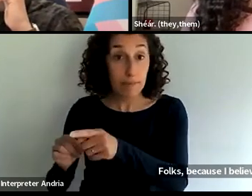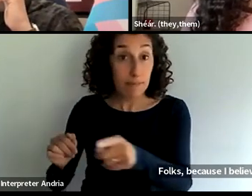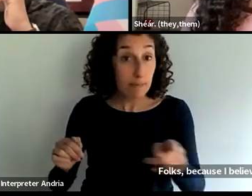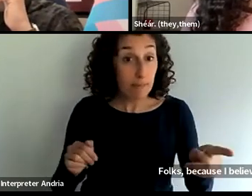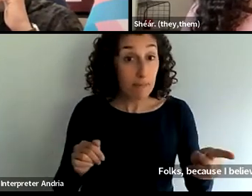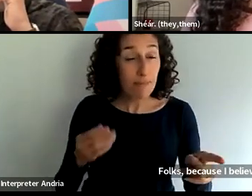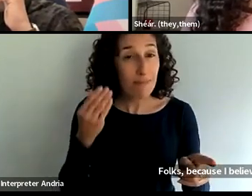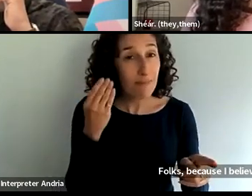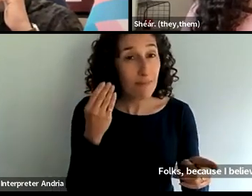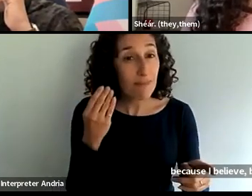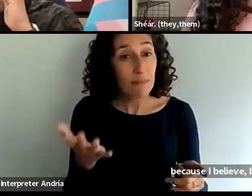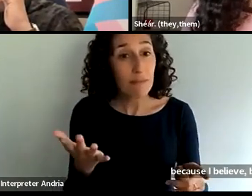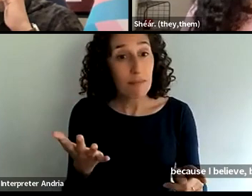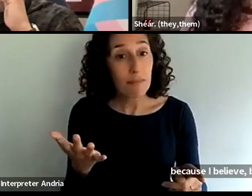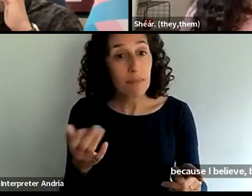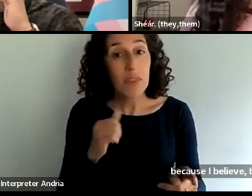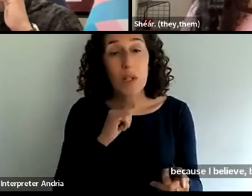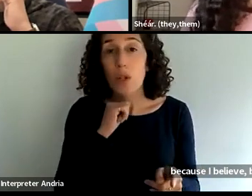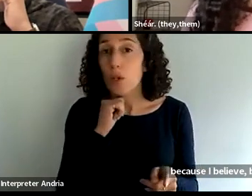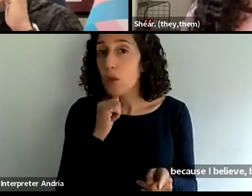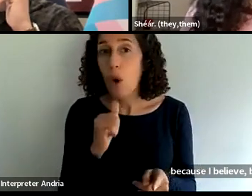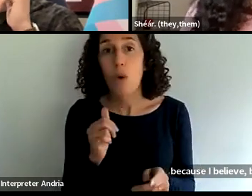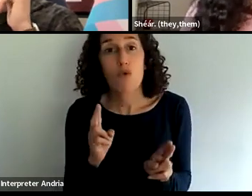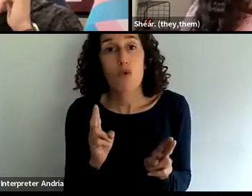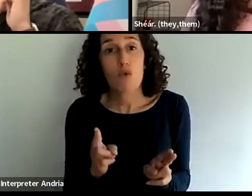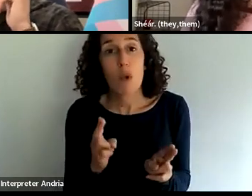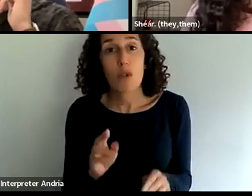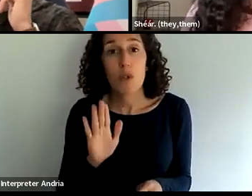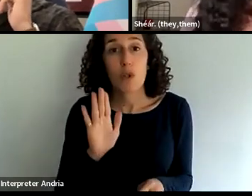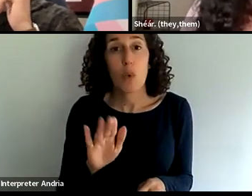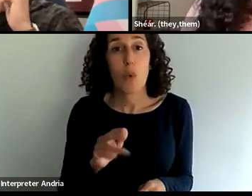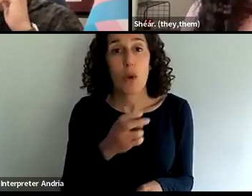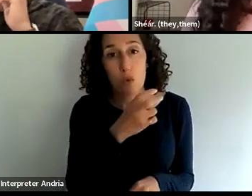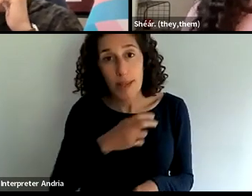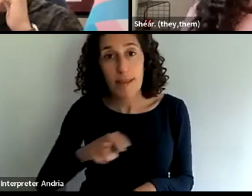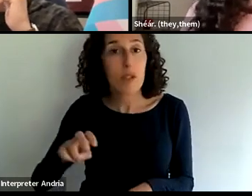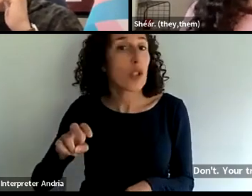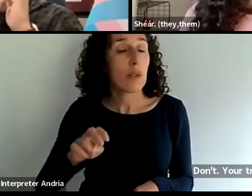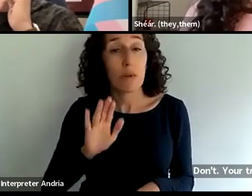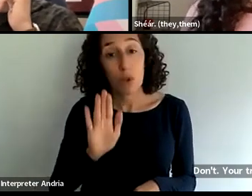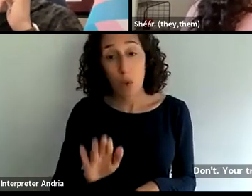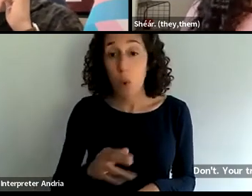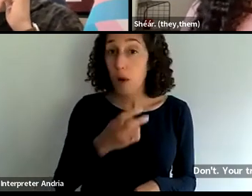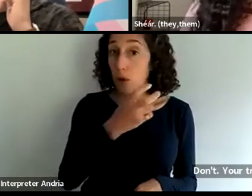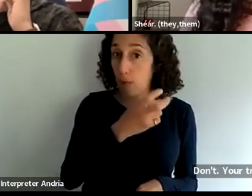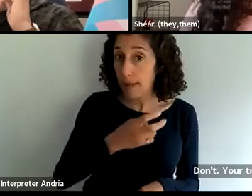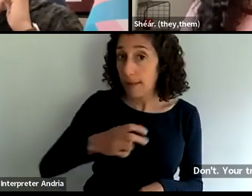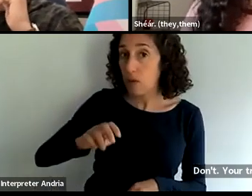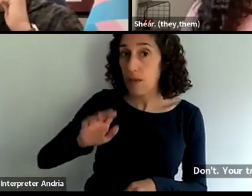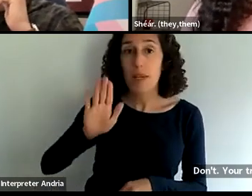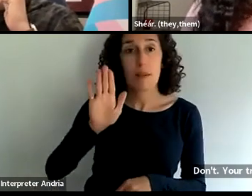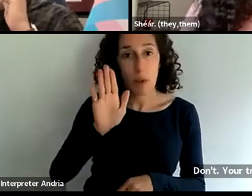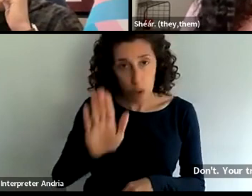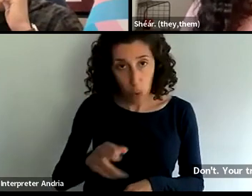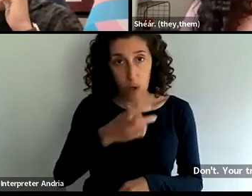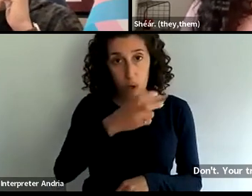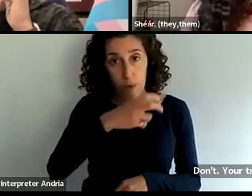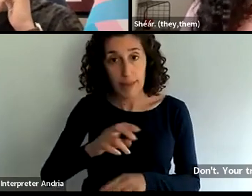don't rush your transition. Your transition is your transition, just at your transition is your